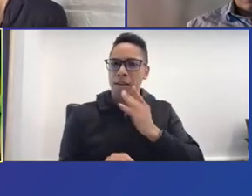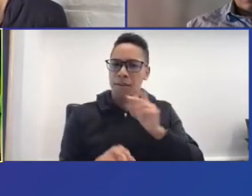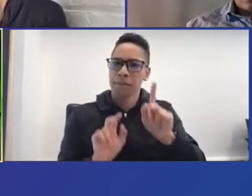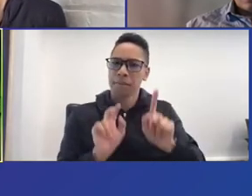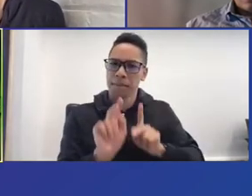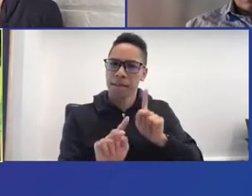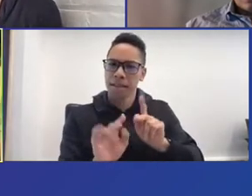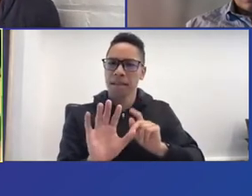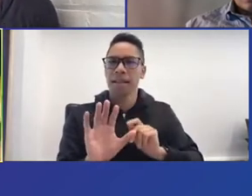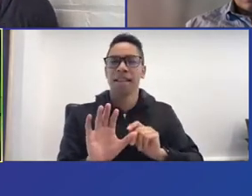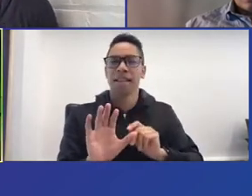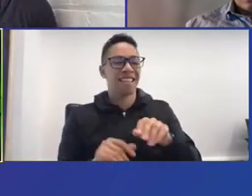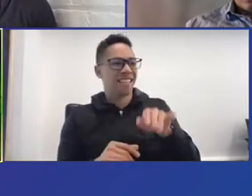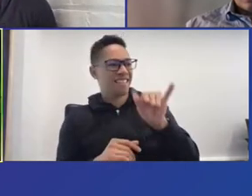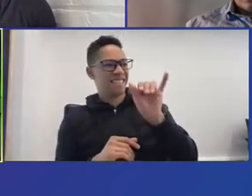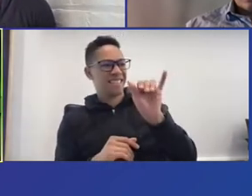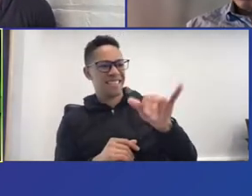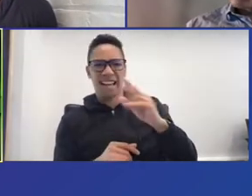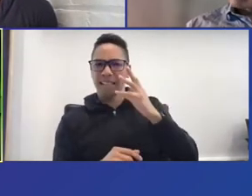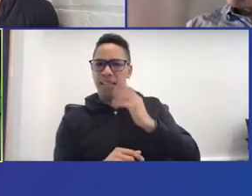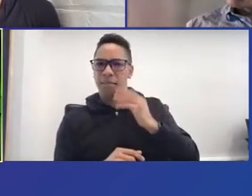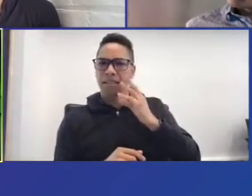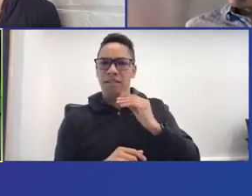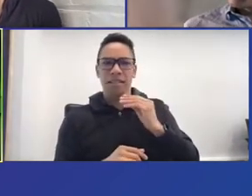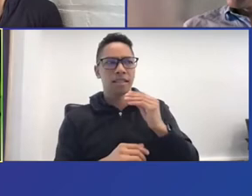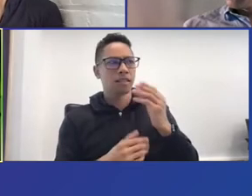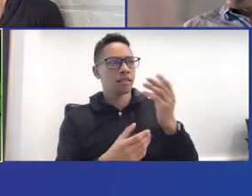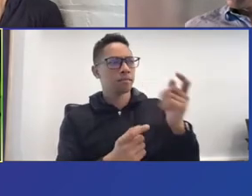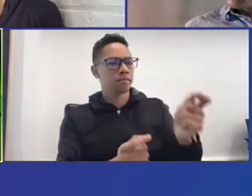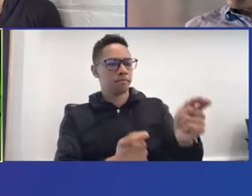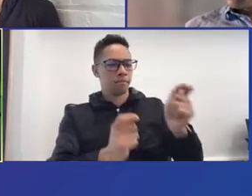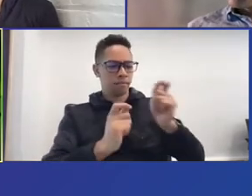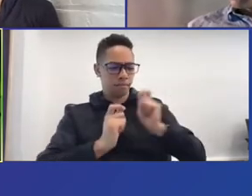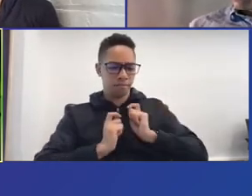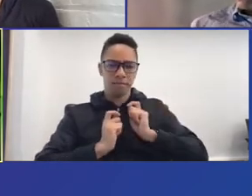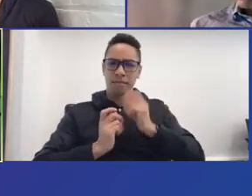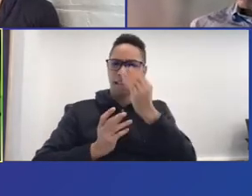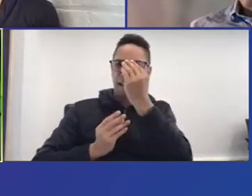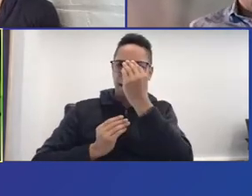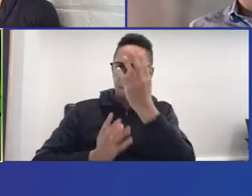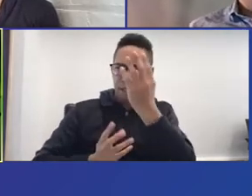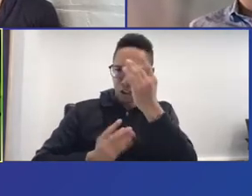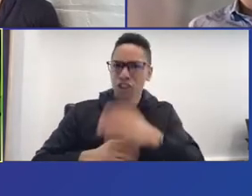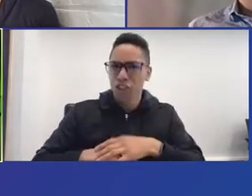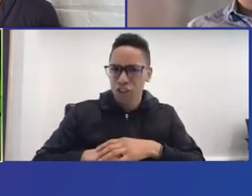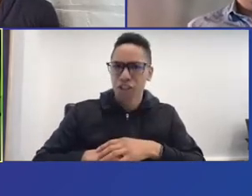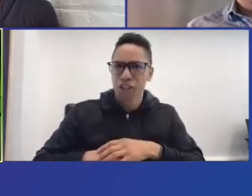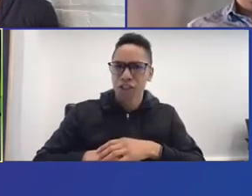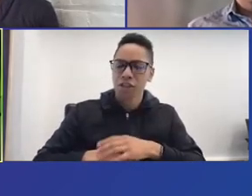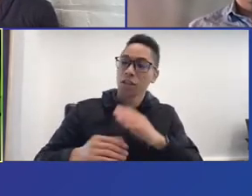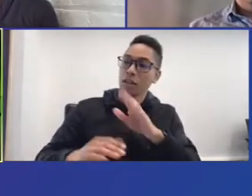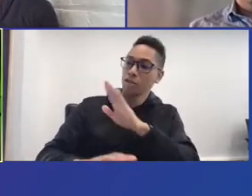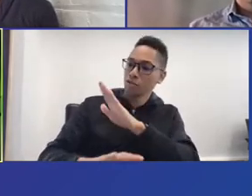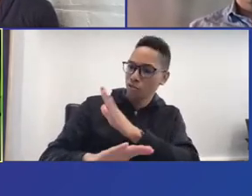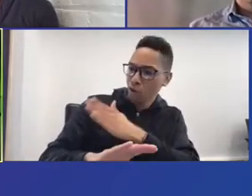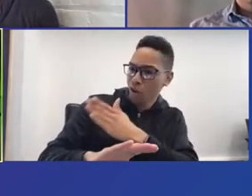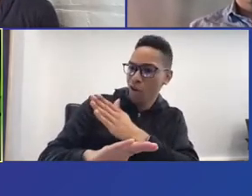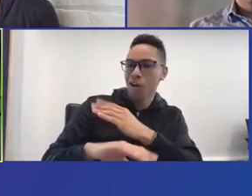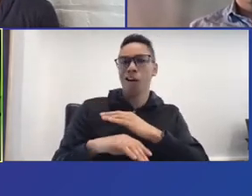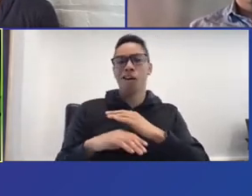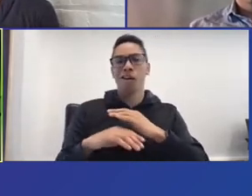That like gave me information, songs and stories and ancestral